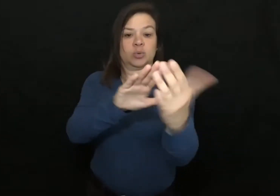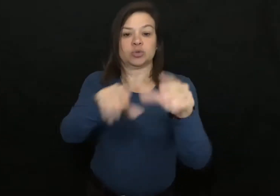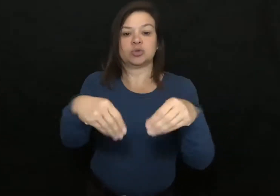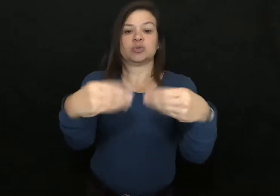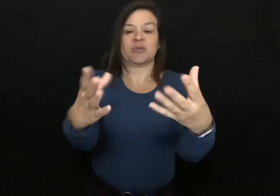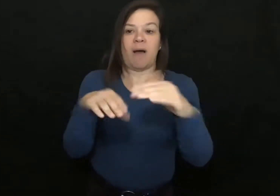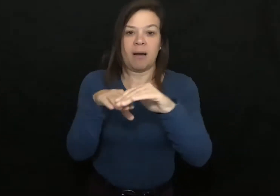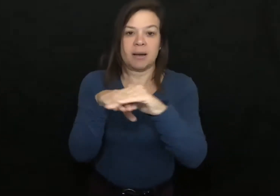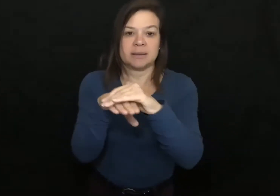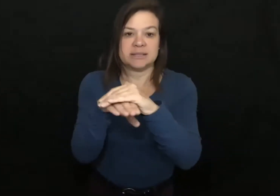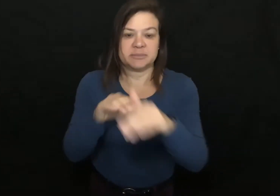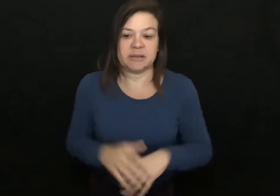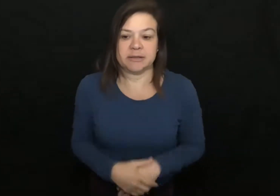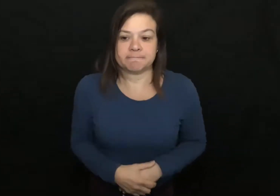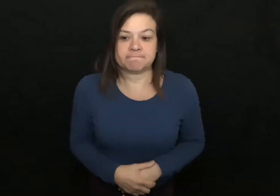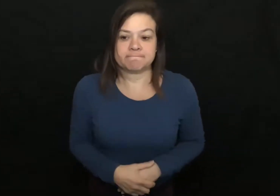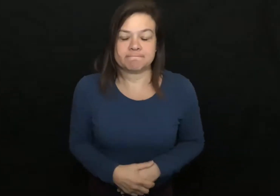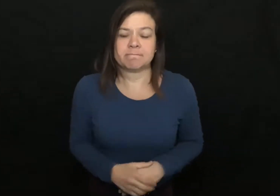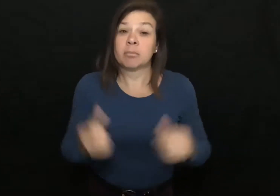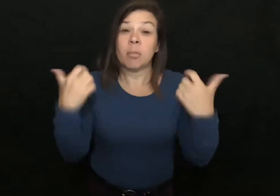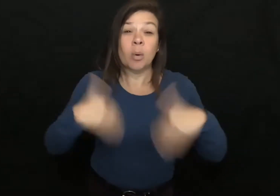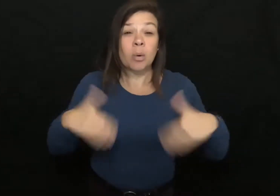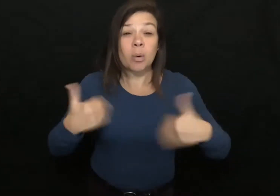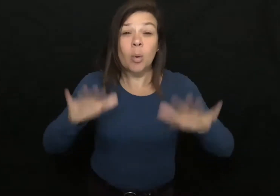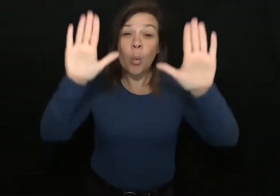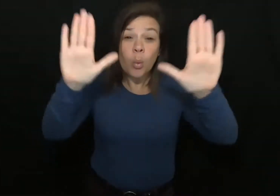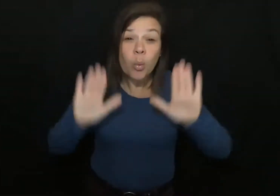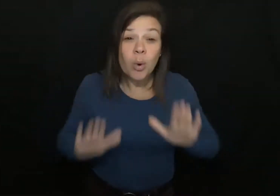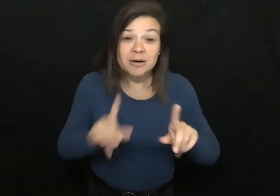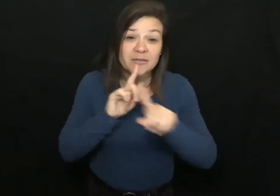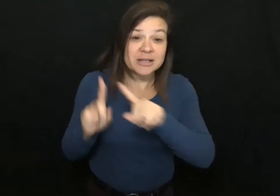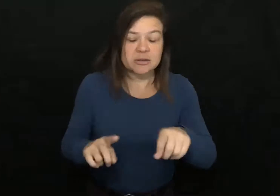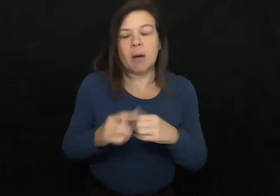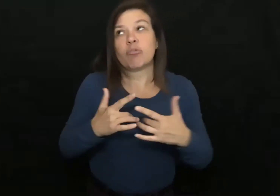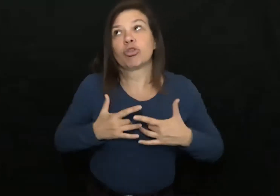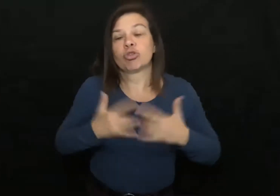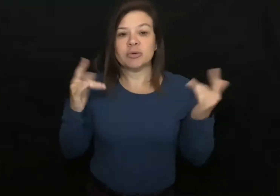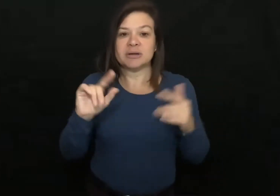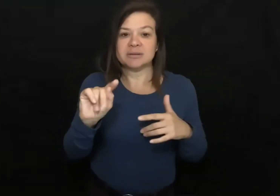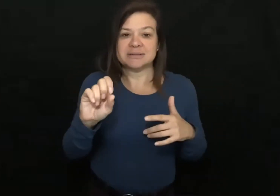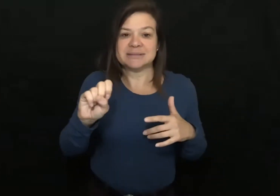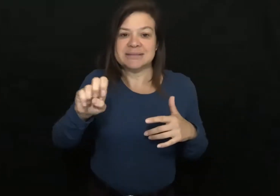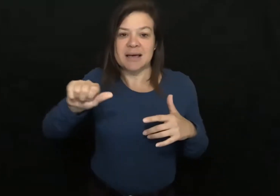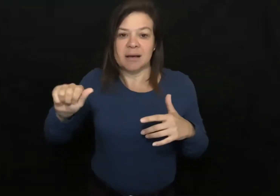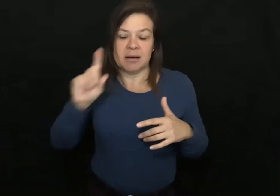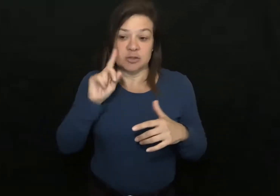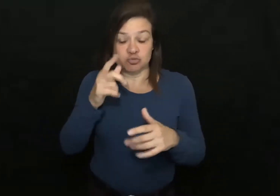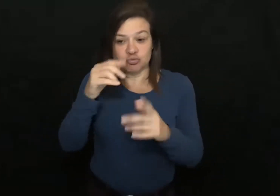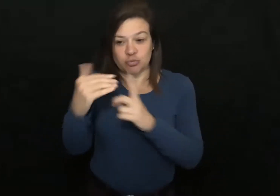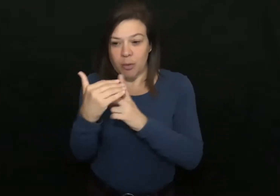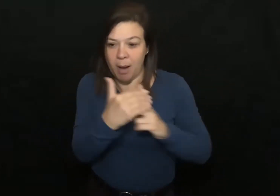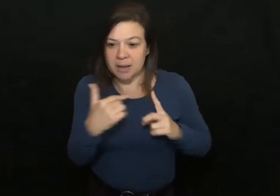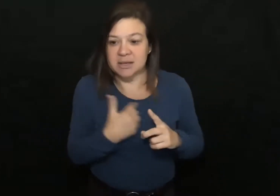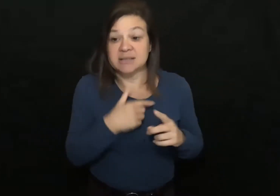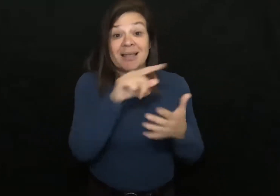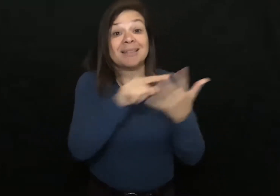accessibility. Again, lots of practical solutions. I'm thrilled that Tessa has been reminding us that a lot of this information will